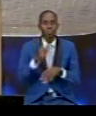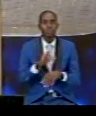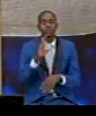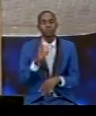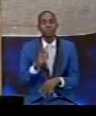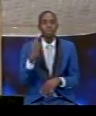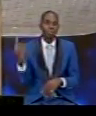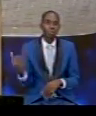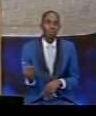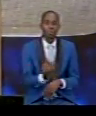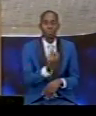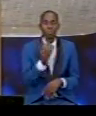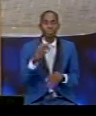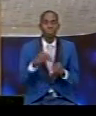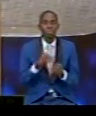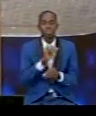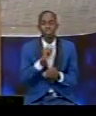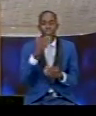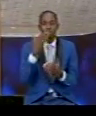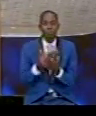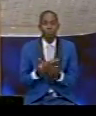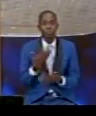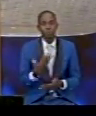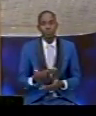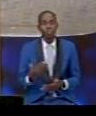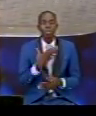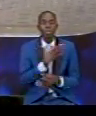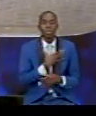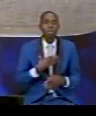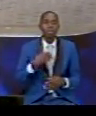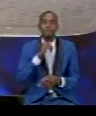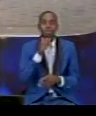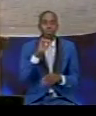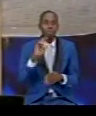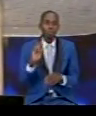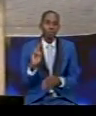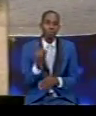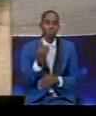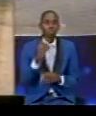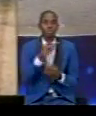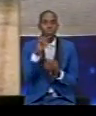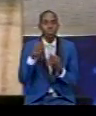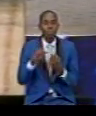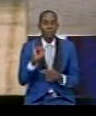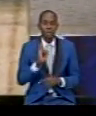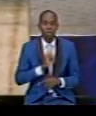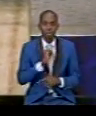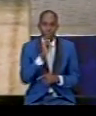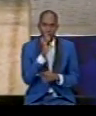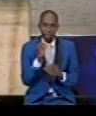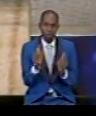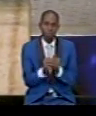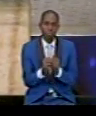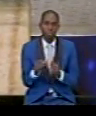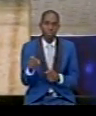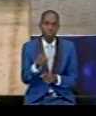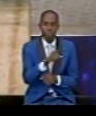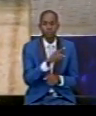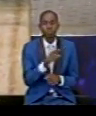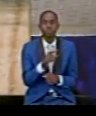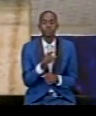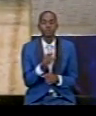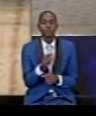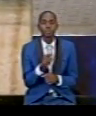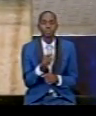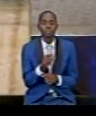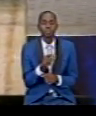always in a good thing and not only when I am presage with